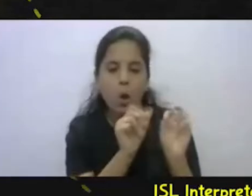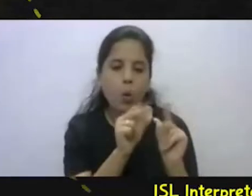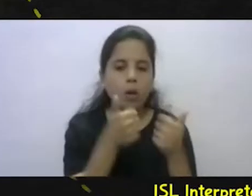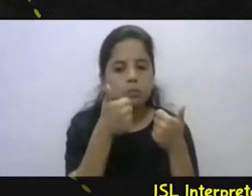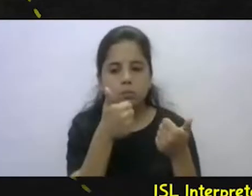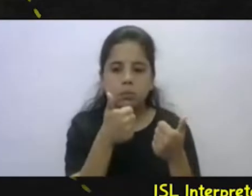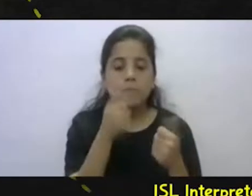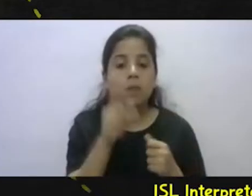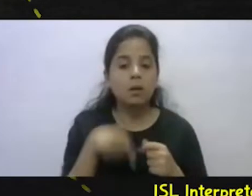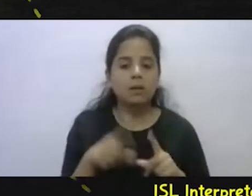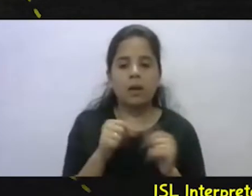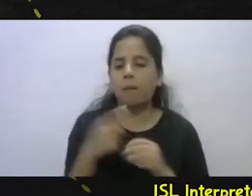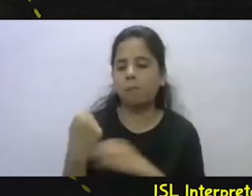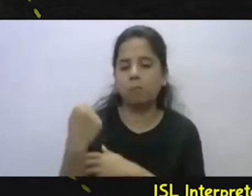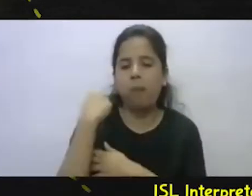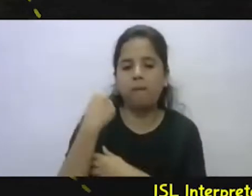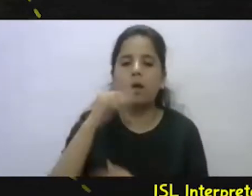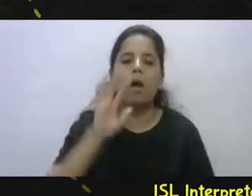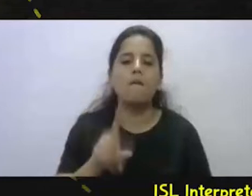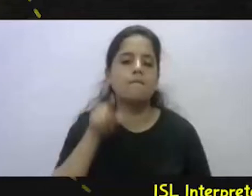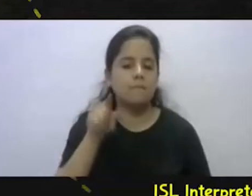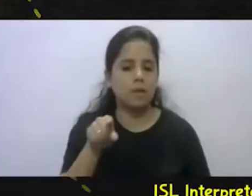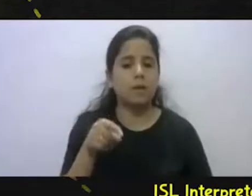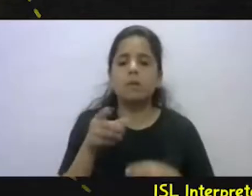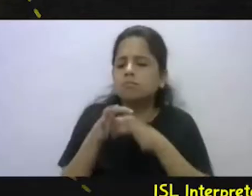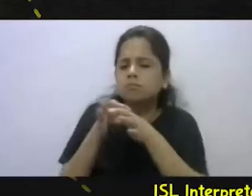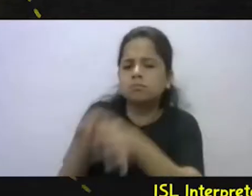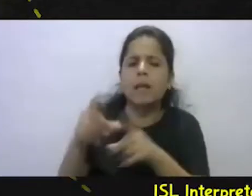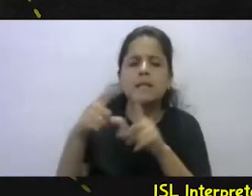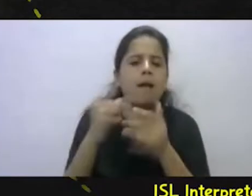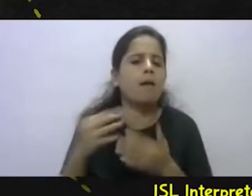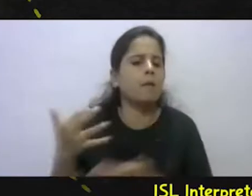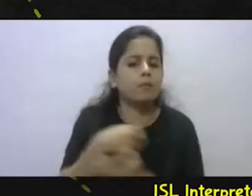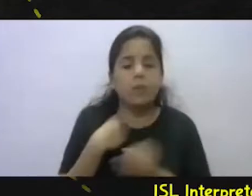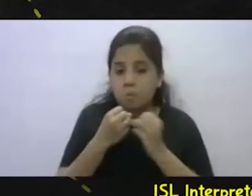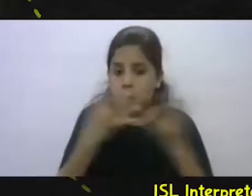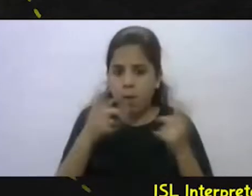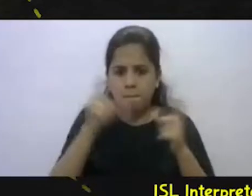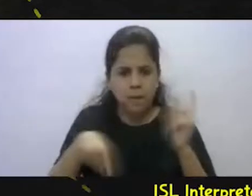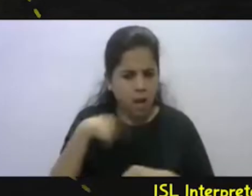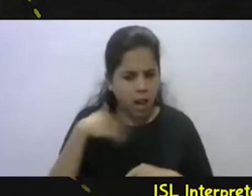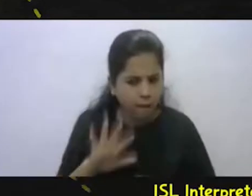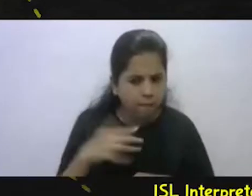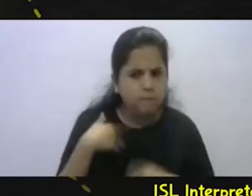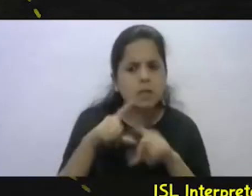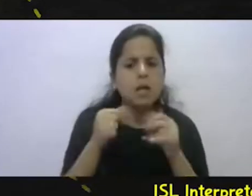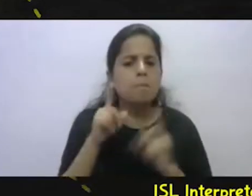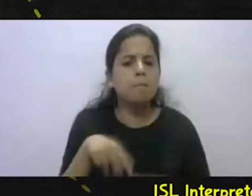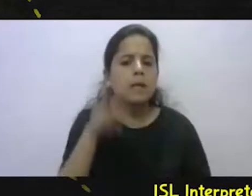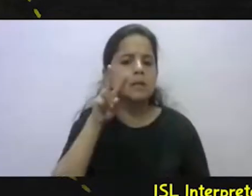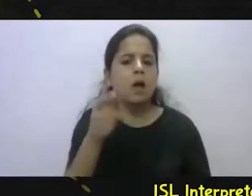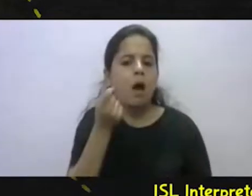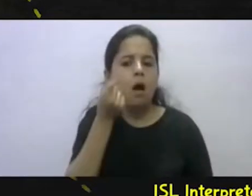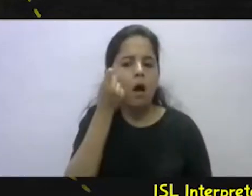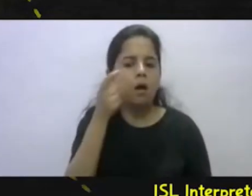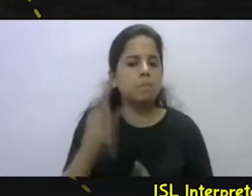mean power, especially minority data, right? The more we are have data, we need to acknowledge them, we need to provide